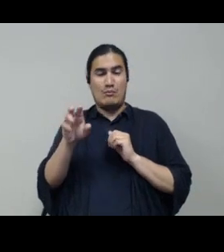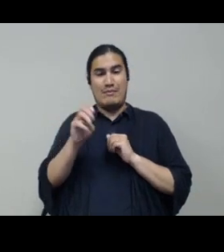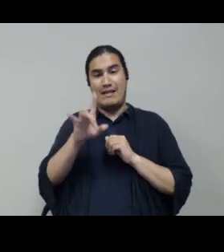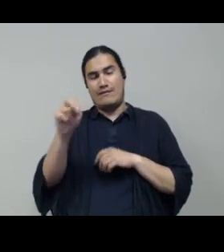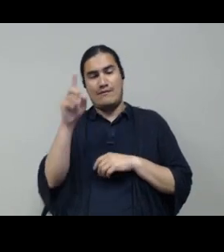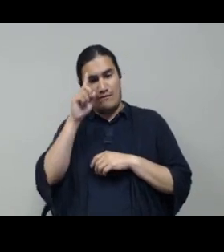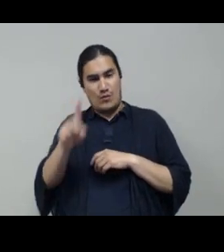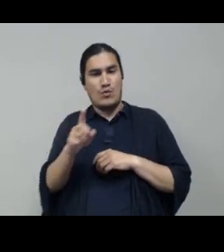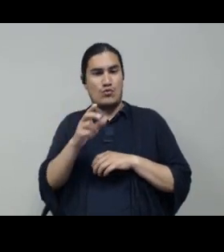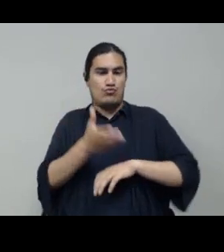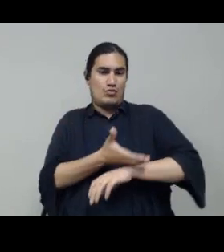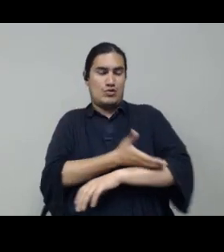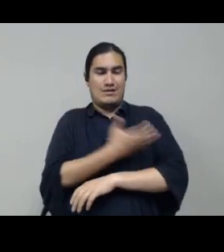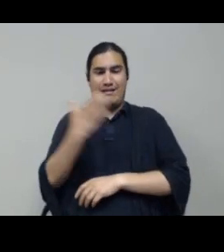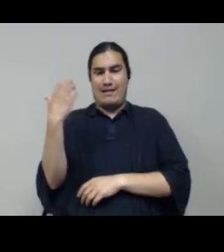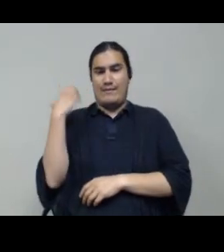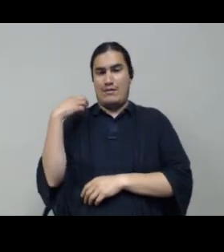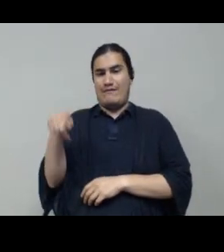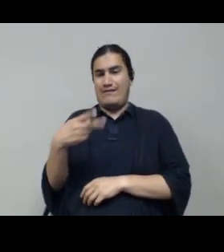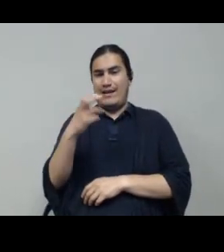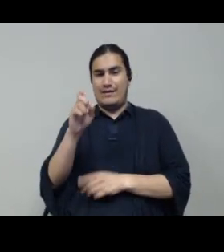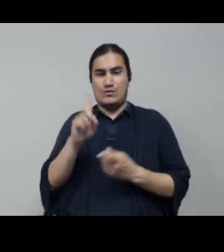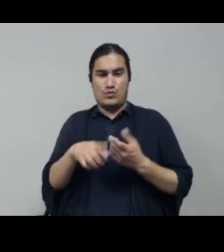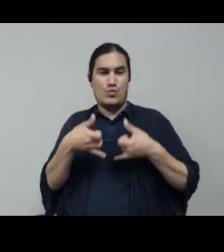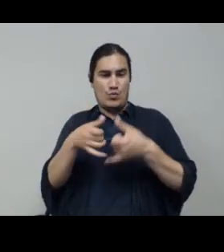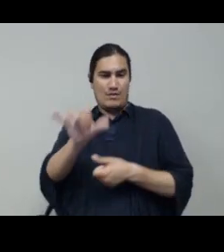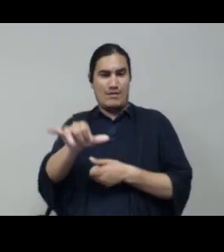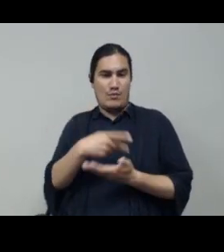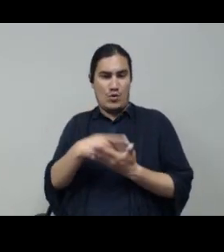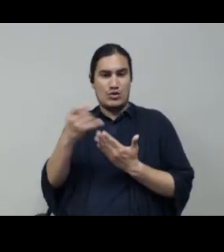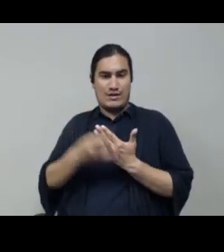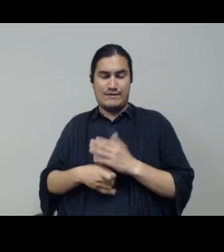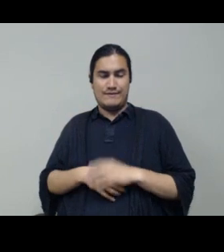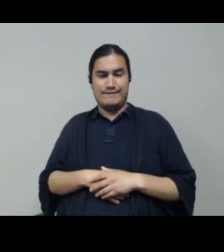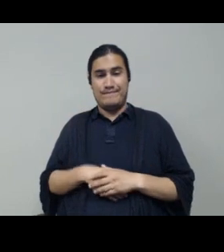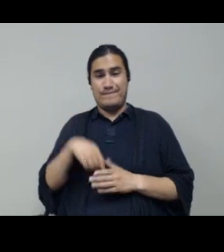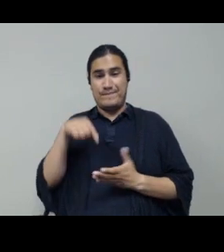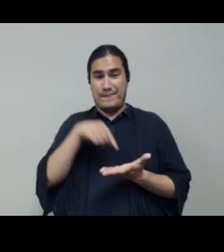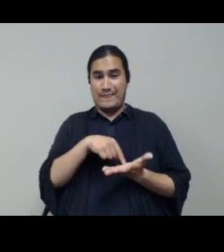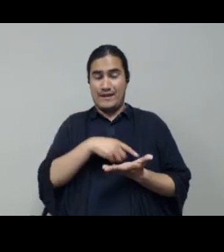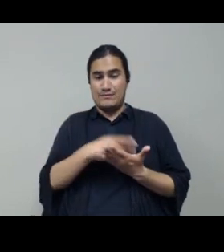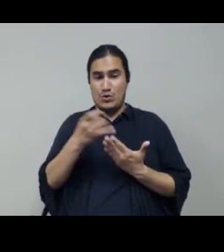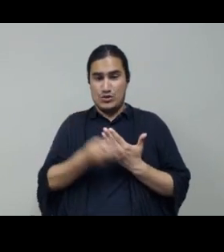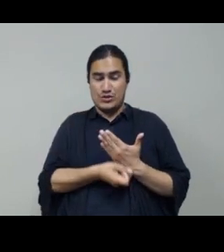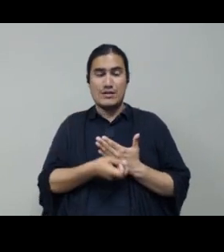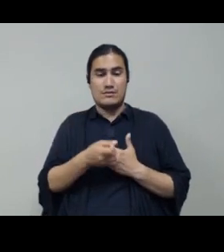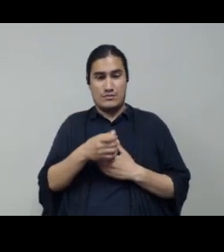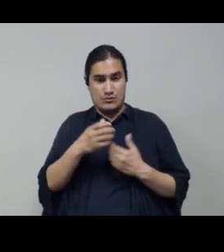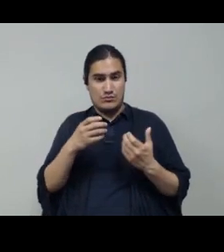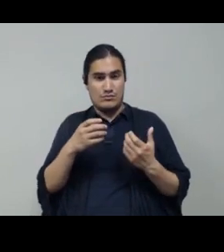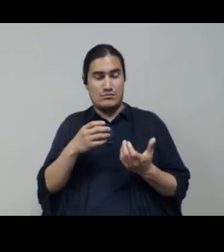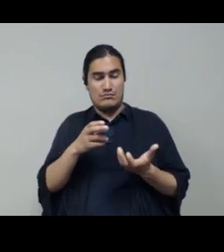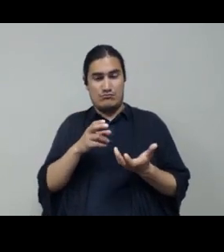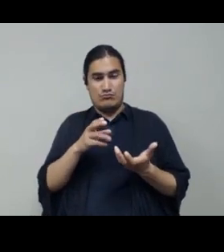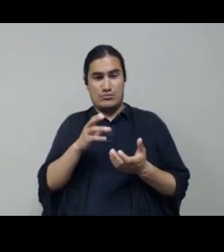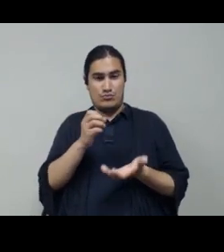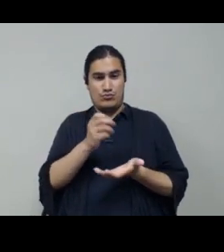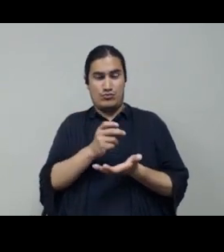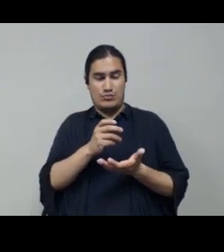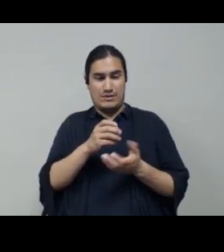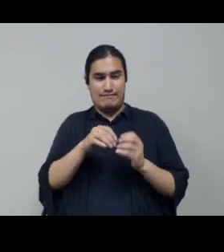capital phase to award the project. This project was allocated in December